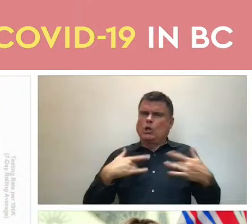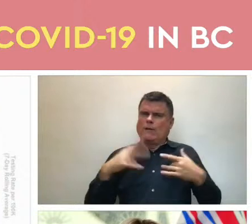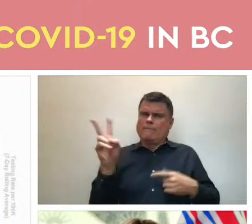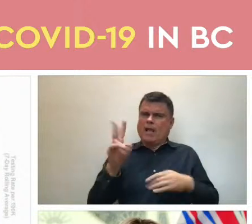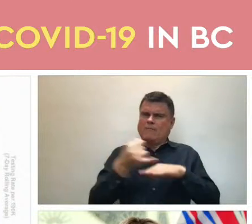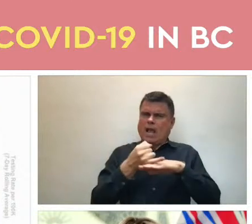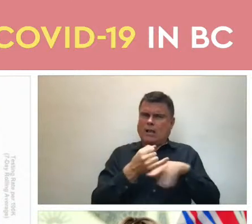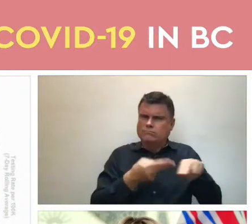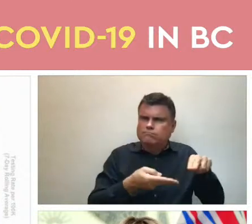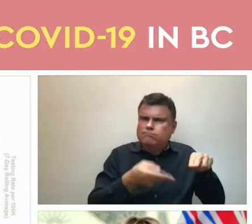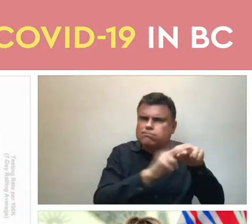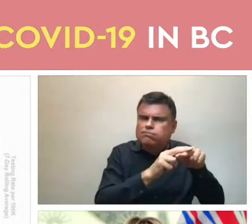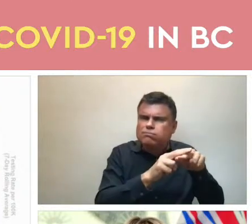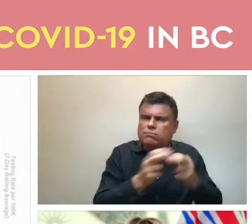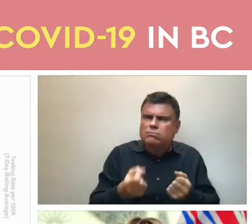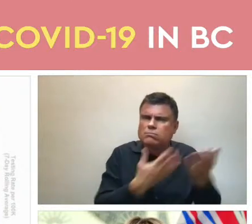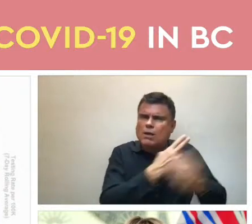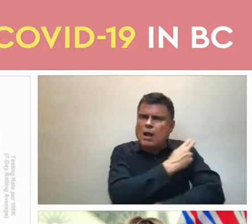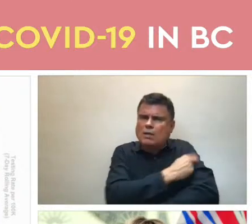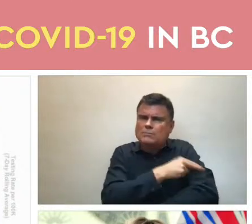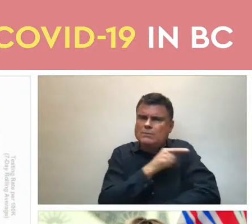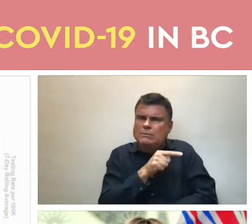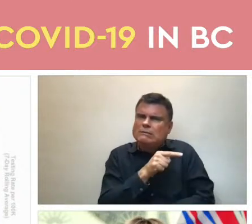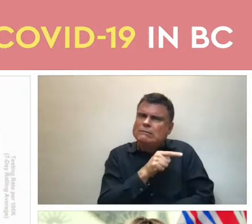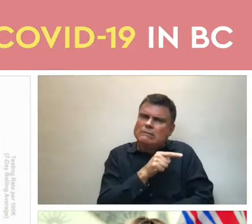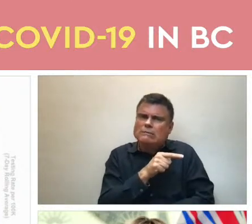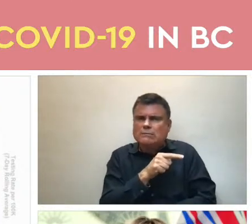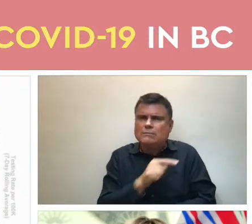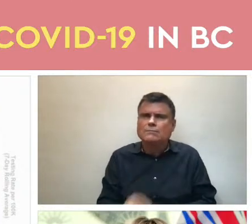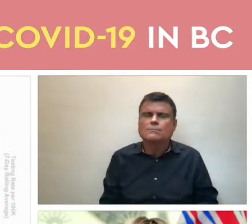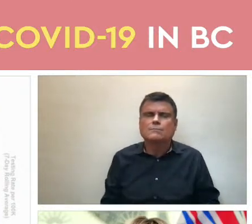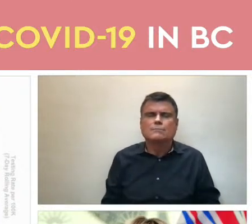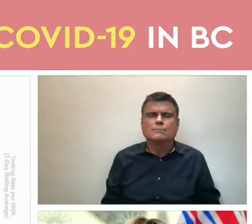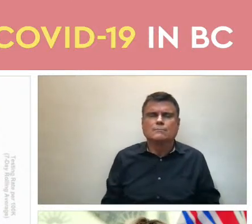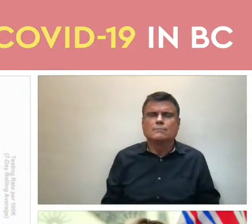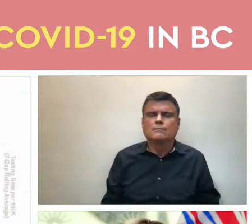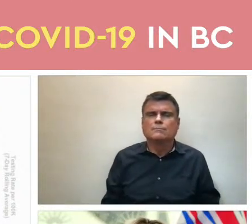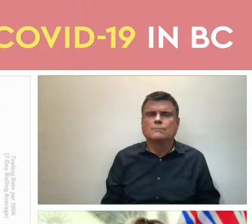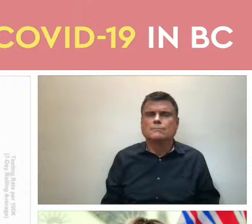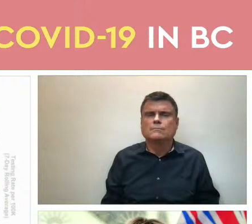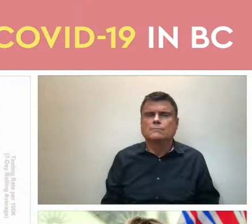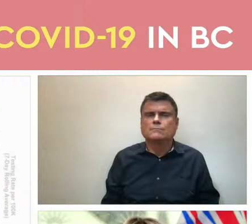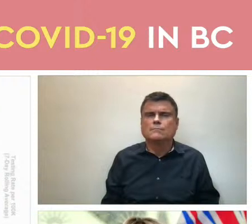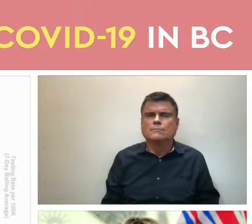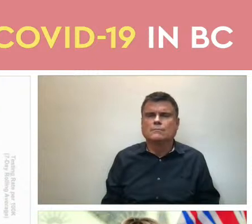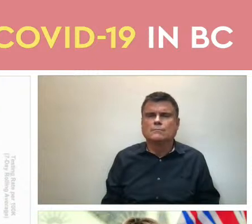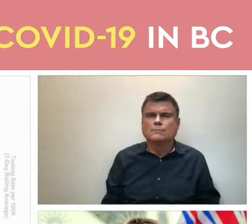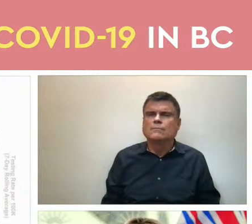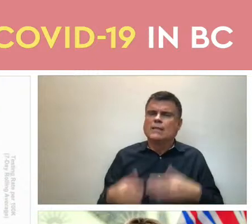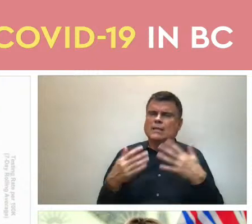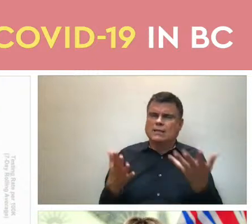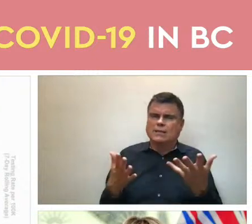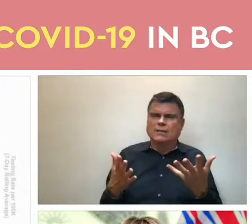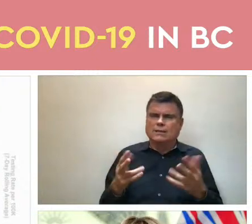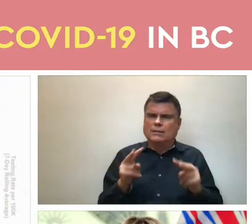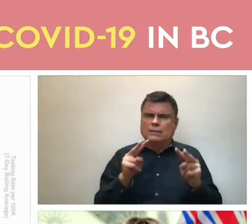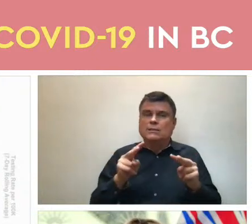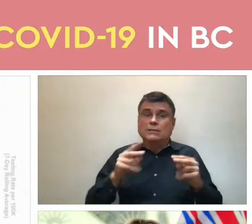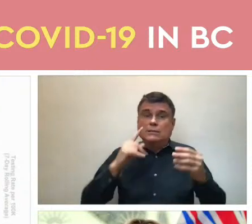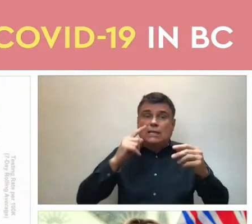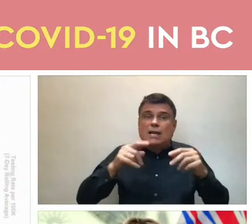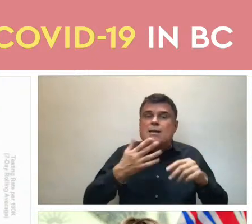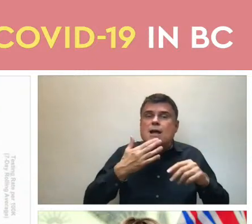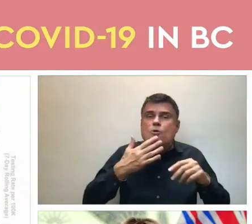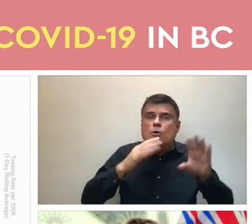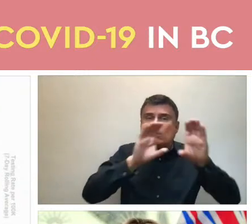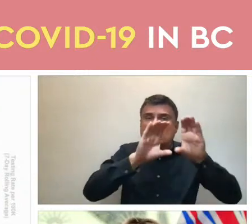In the background, which is a little bit faded, those are our testing rates. This is something from the very beginning that we have focused on, making sure